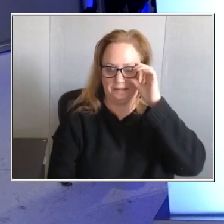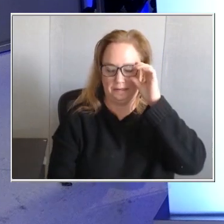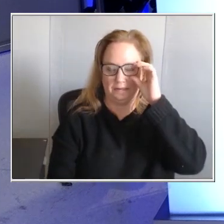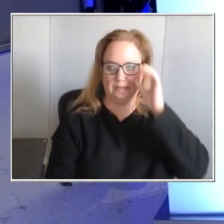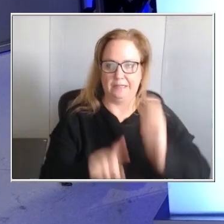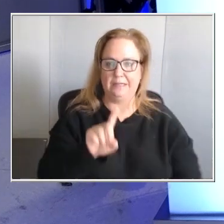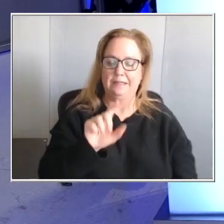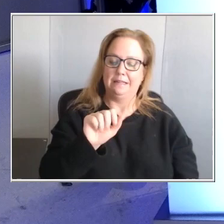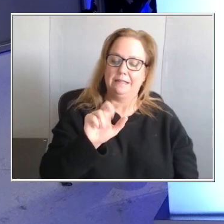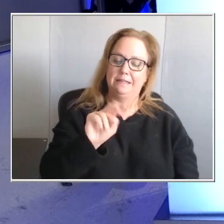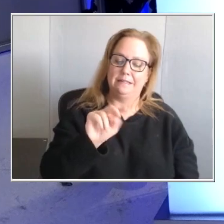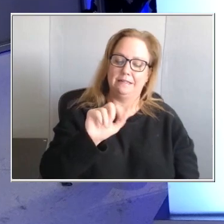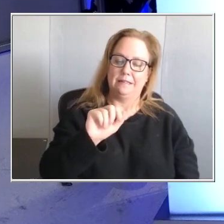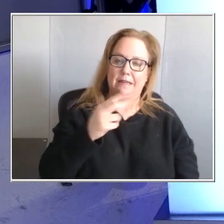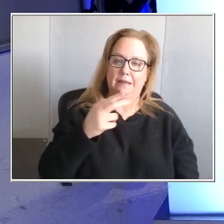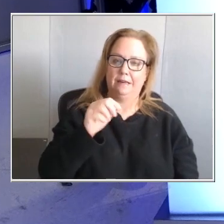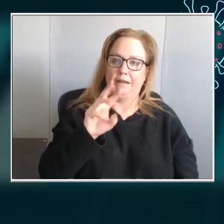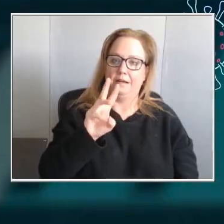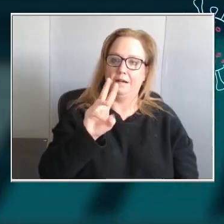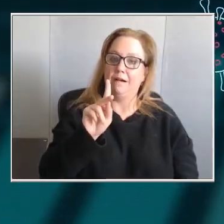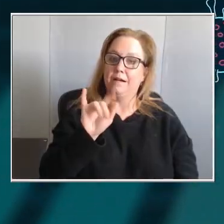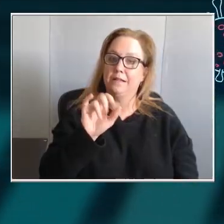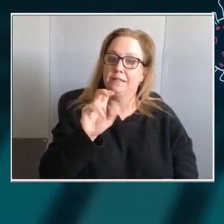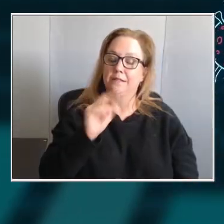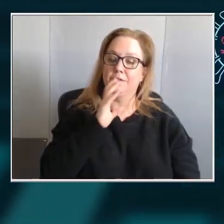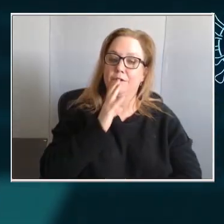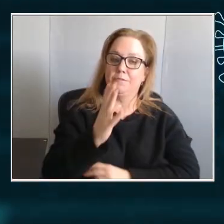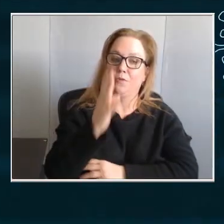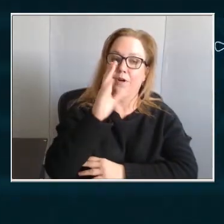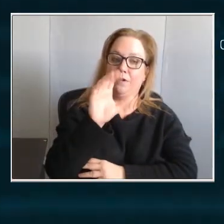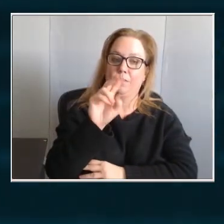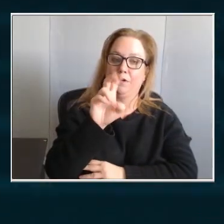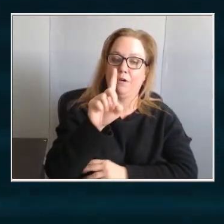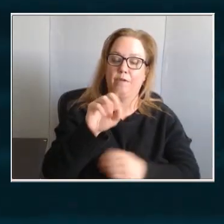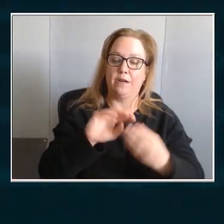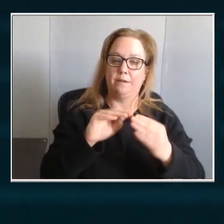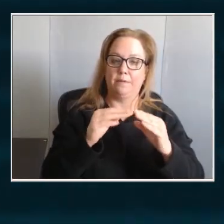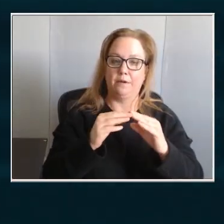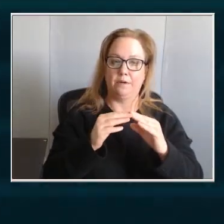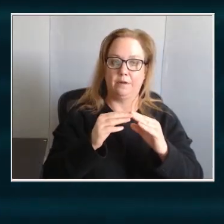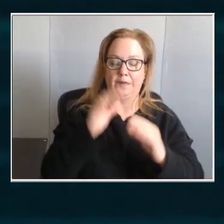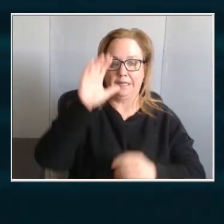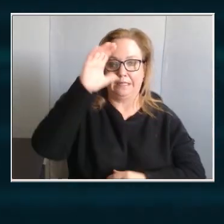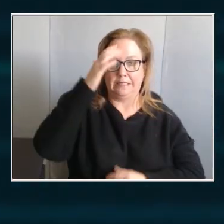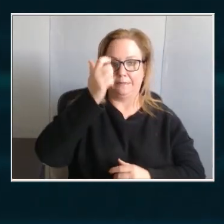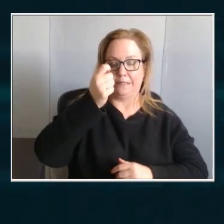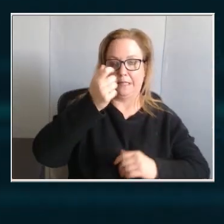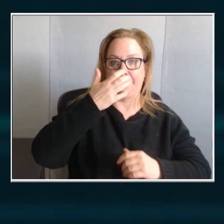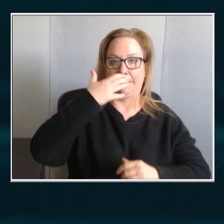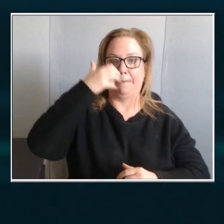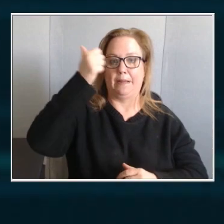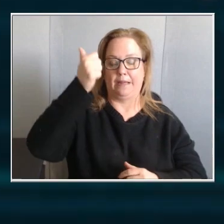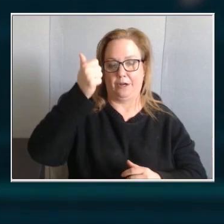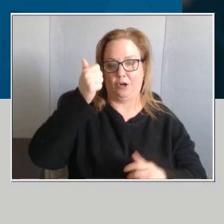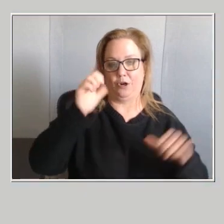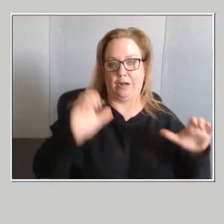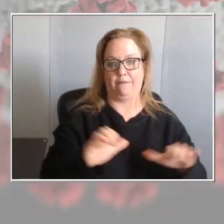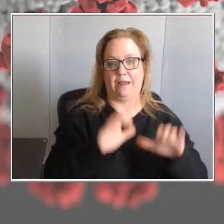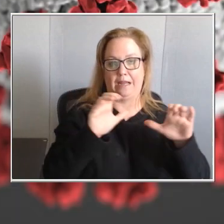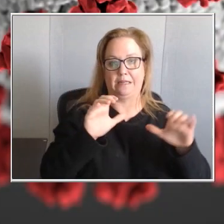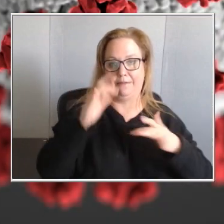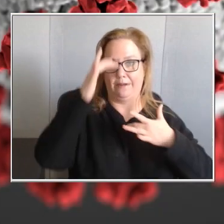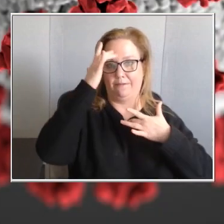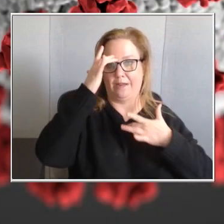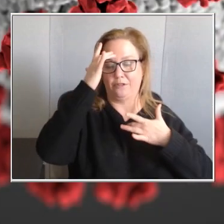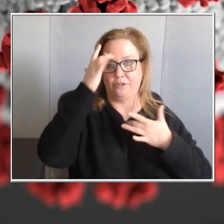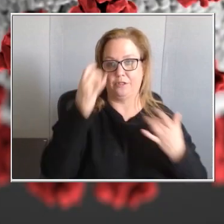get a quick check on our COVID count. Good morning. Hi. Hi, COVID count seems a little bit better as far as active infections.